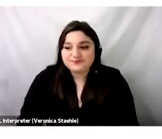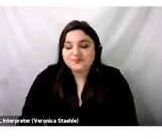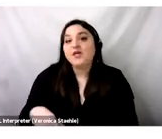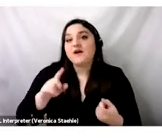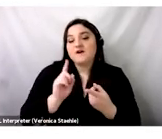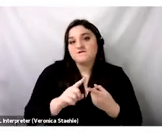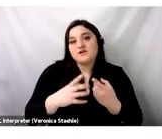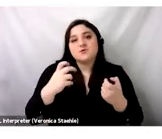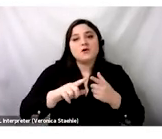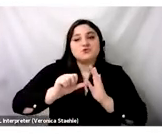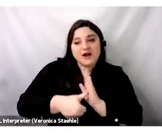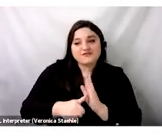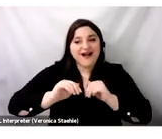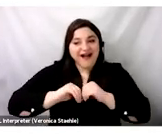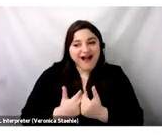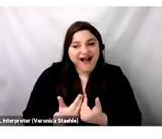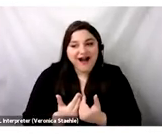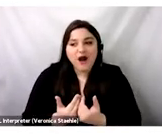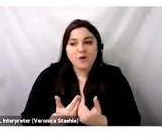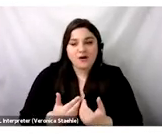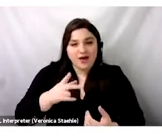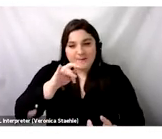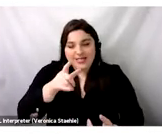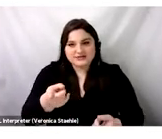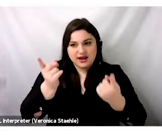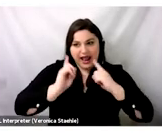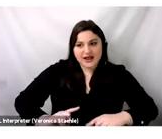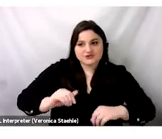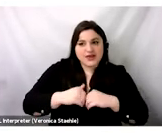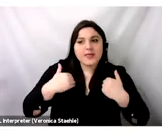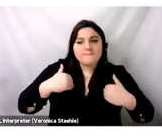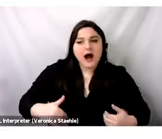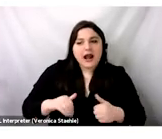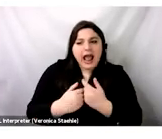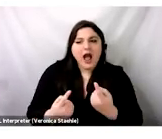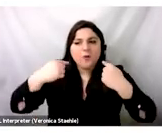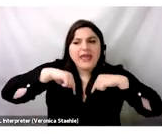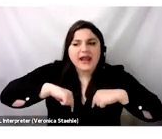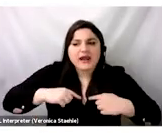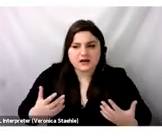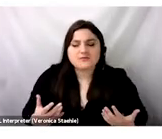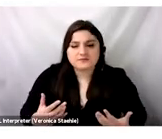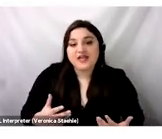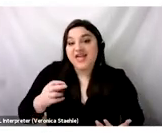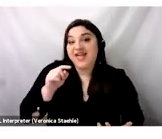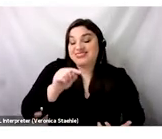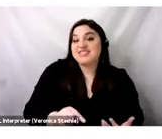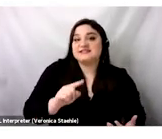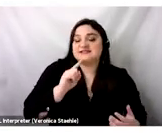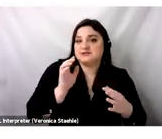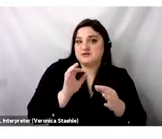they enter, like what are the pathways that they enter our bodies? And really, this is a huge